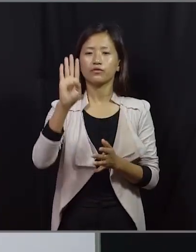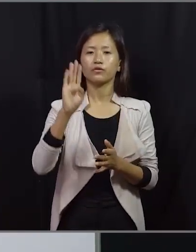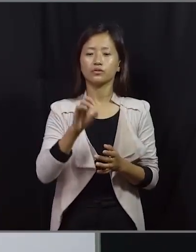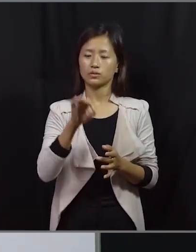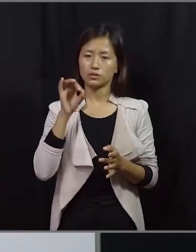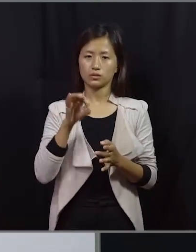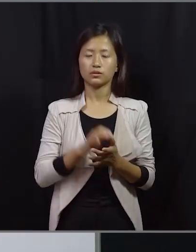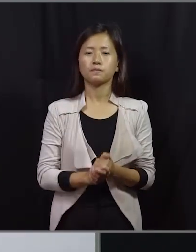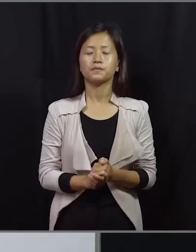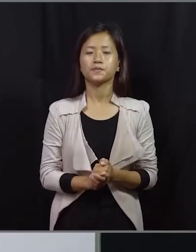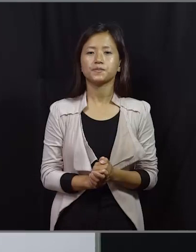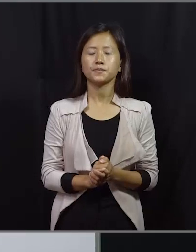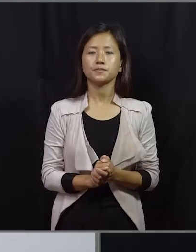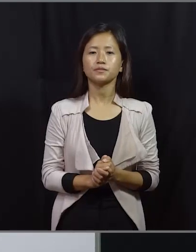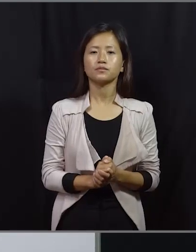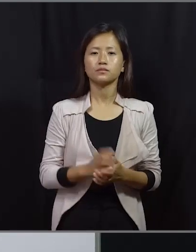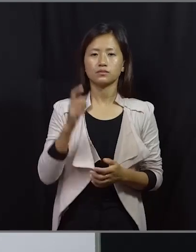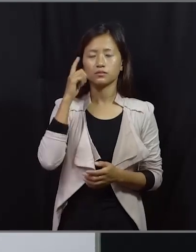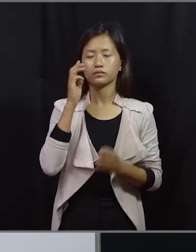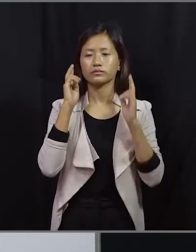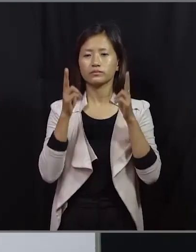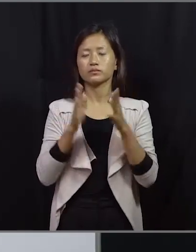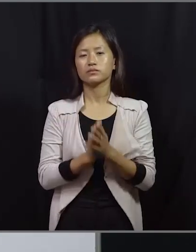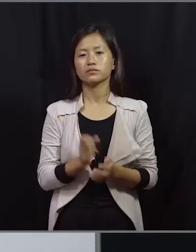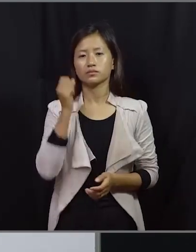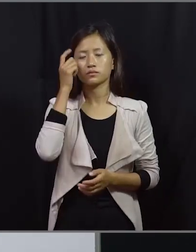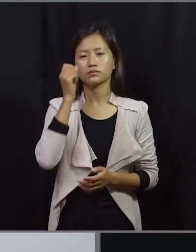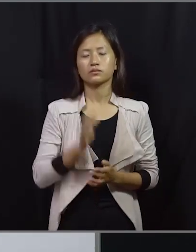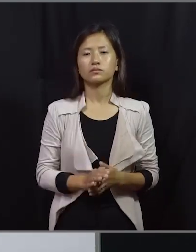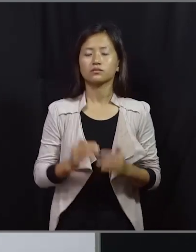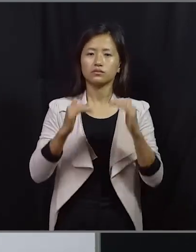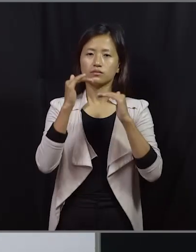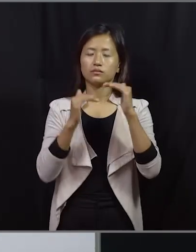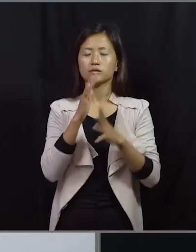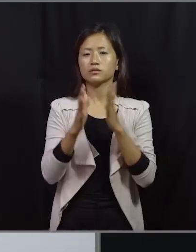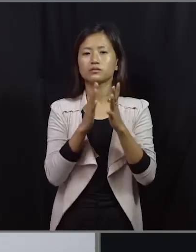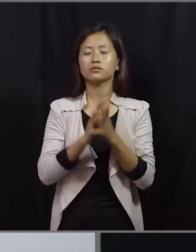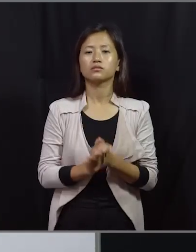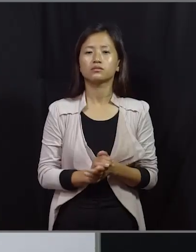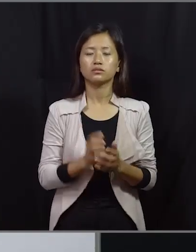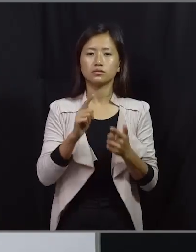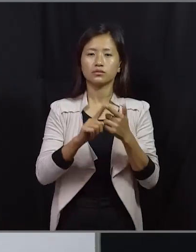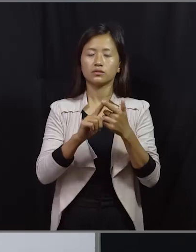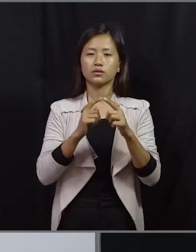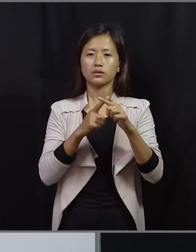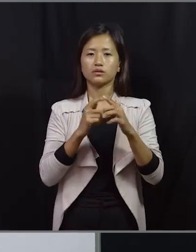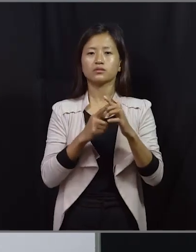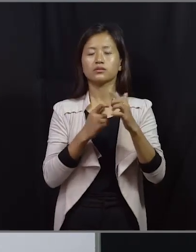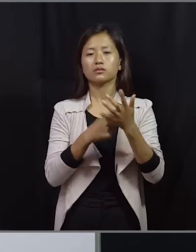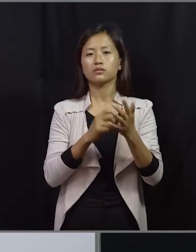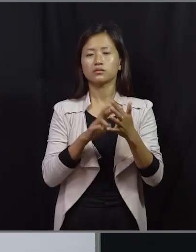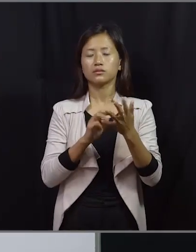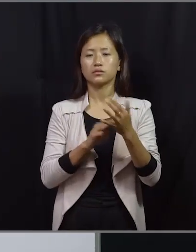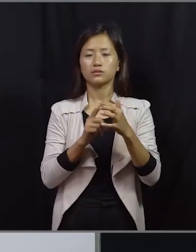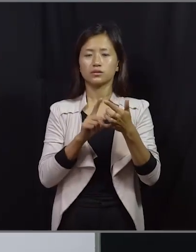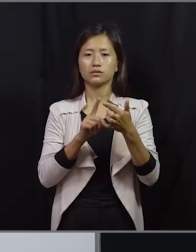The right side we take. Hope you understand. If you put that equal sign, that means that extreme points is included. Okay. So